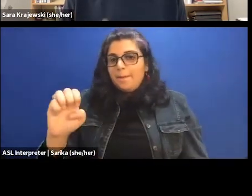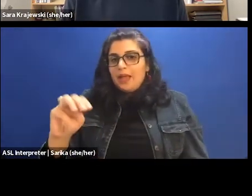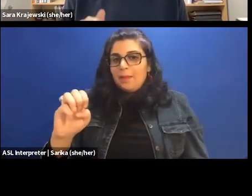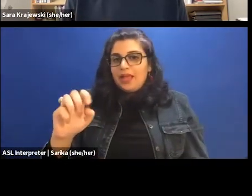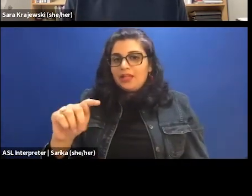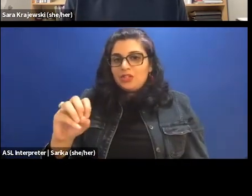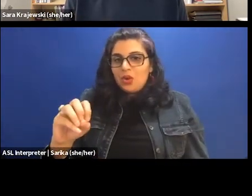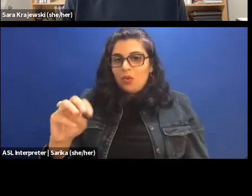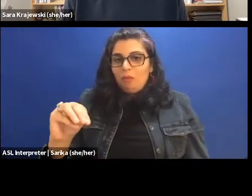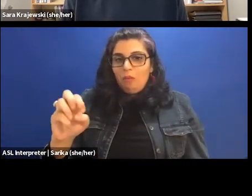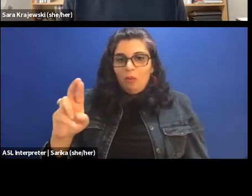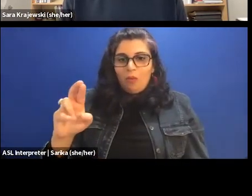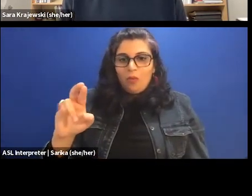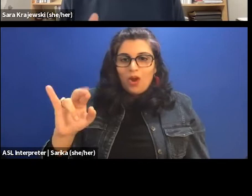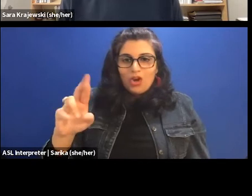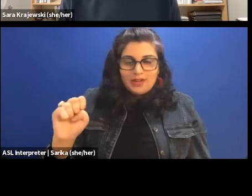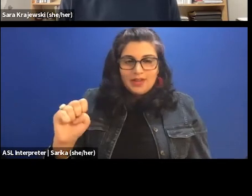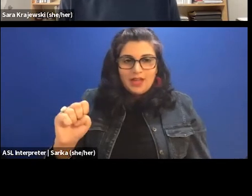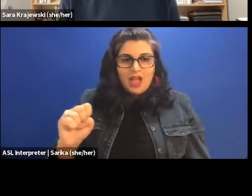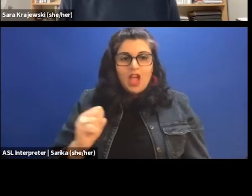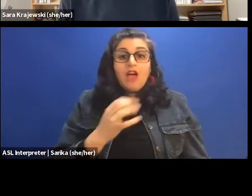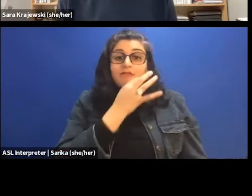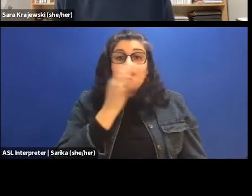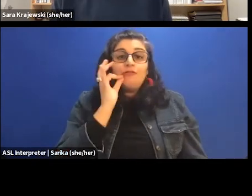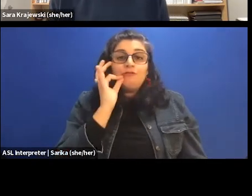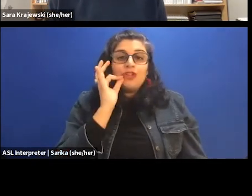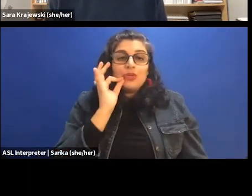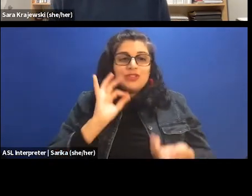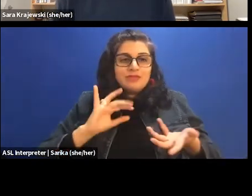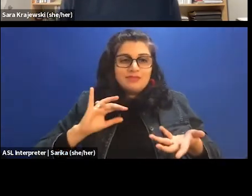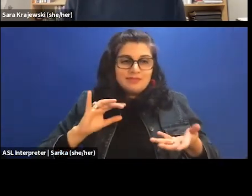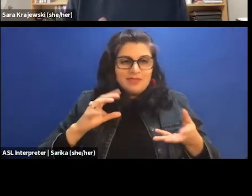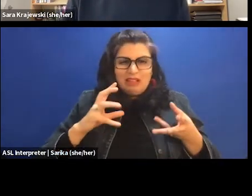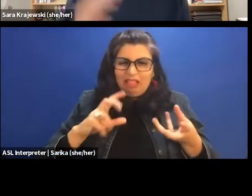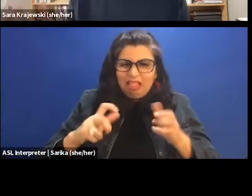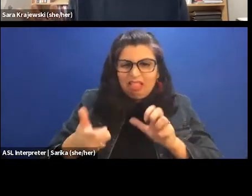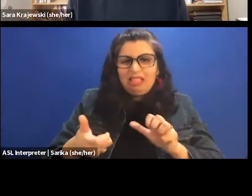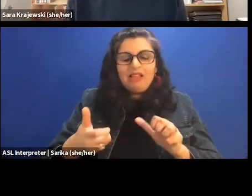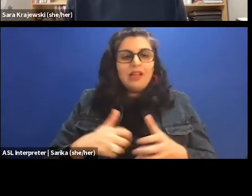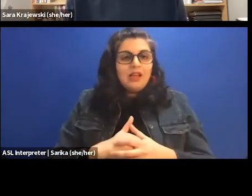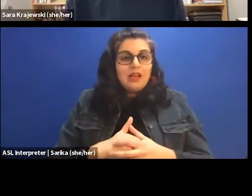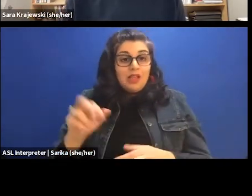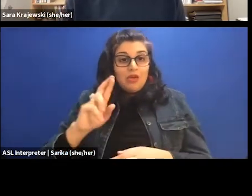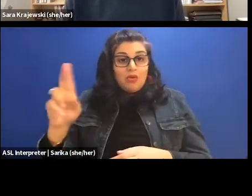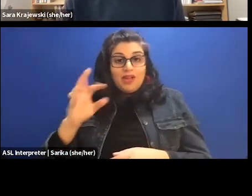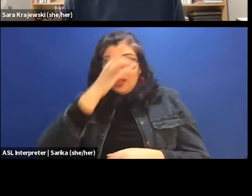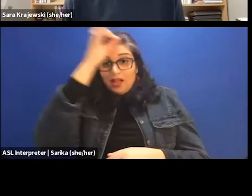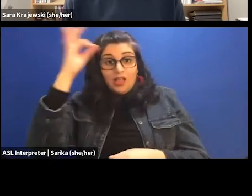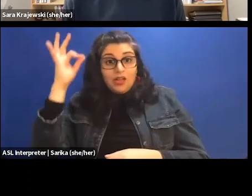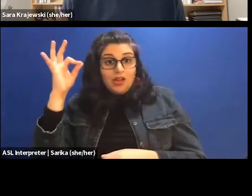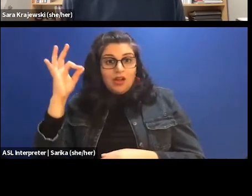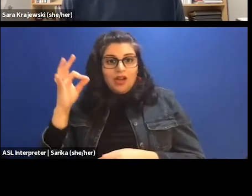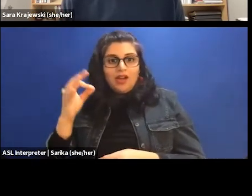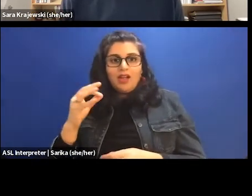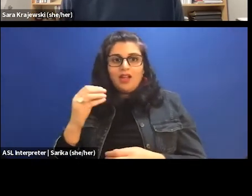of rotting fruits. In Kahlo's painting on the right, an abundance of fresh fruit sits atop